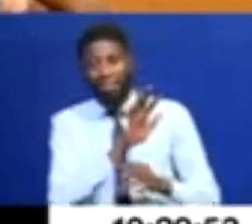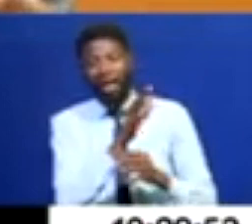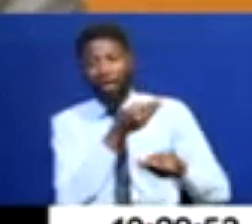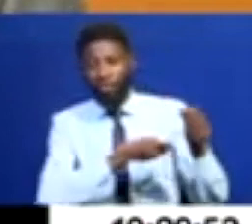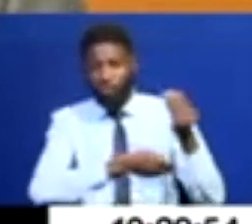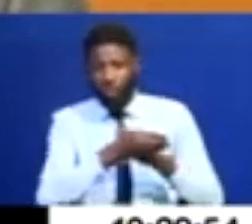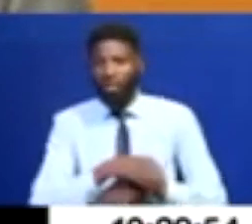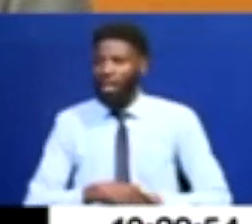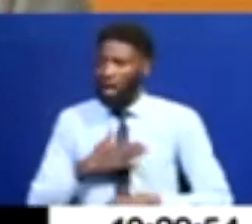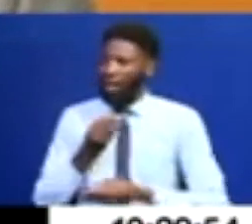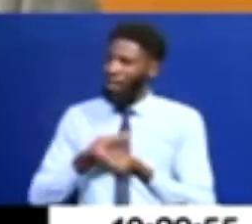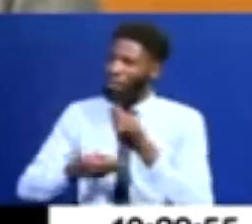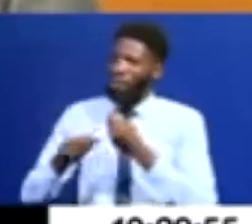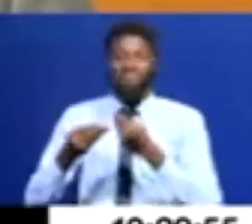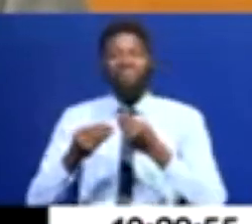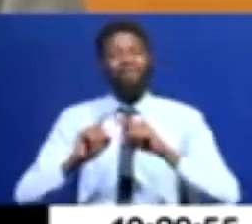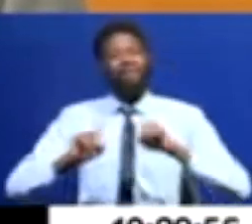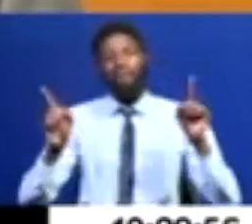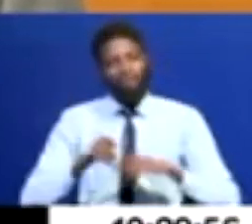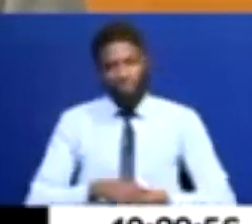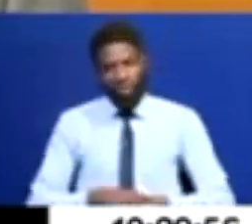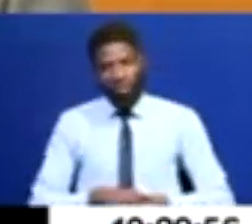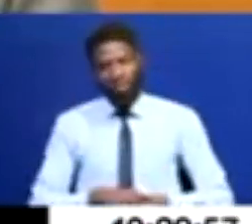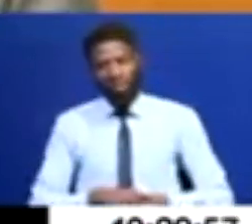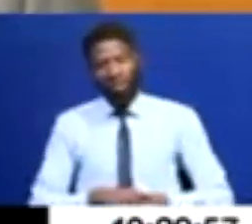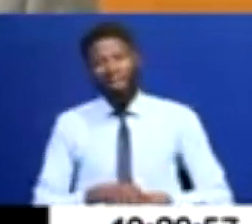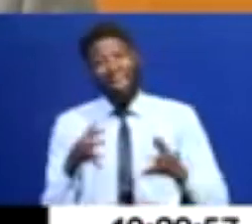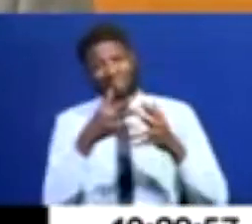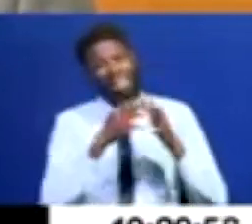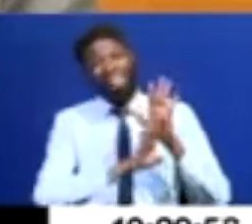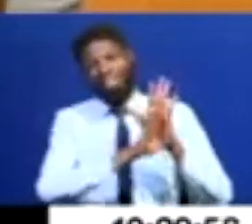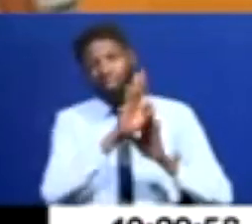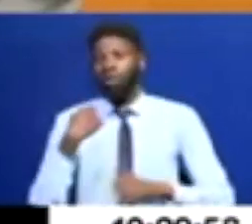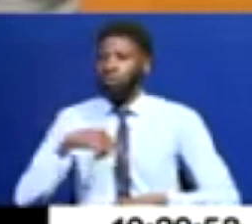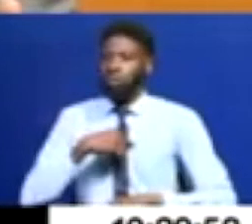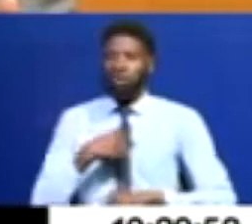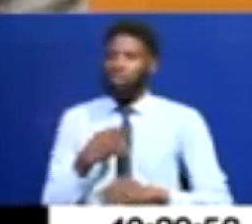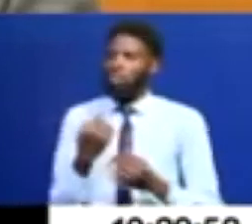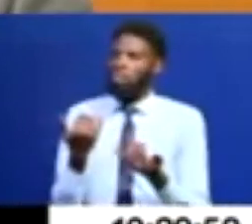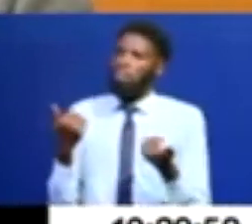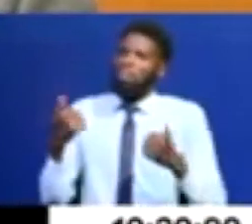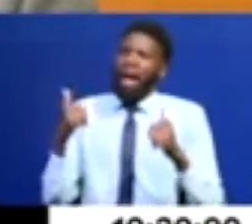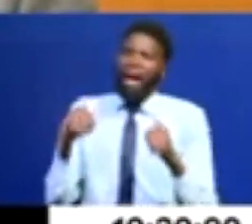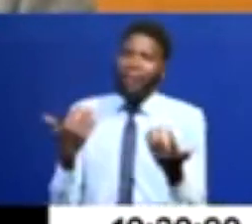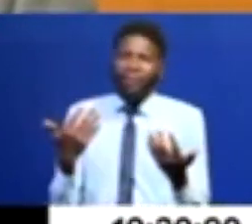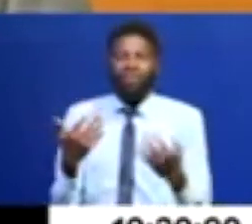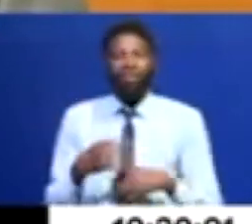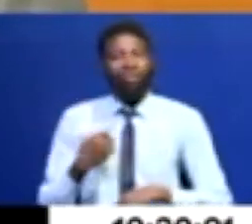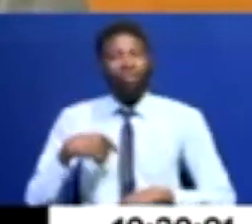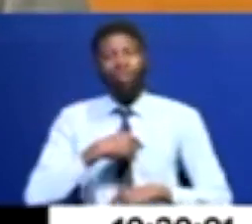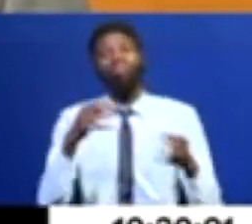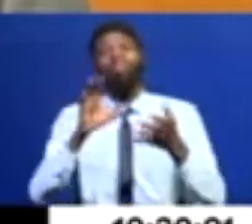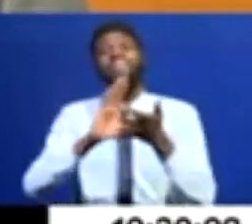larger economy. Our economy is more of a developing economy. So we are at the mercy of the investors who are coming in. If we